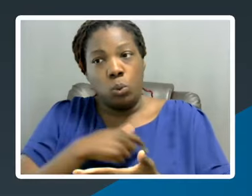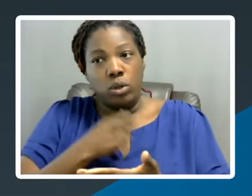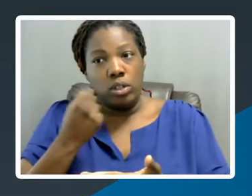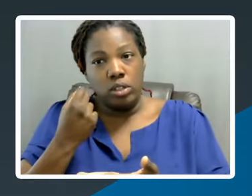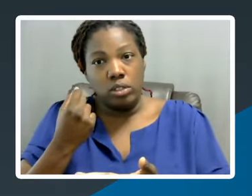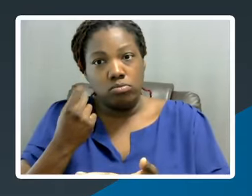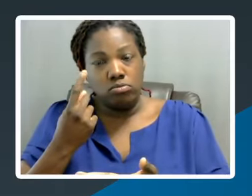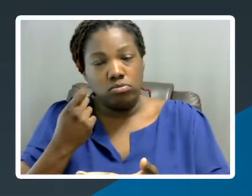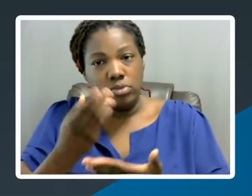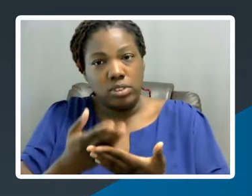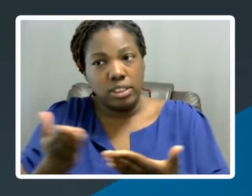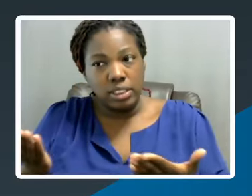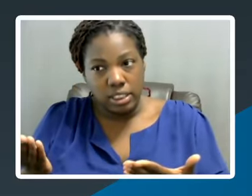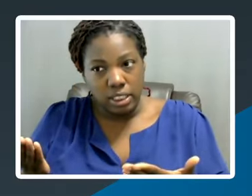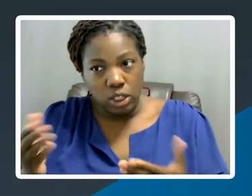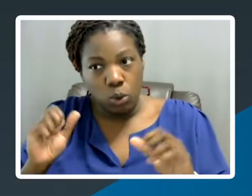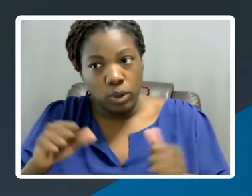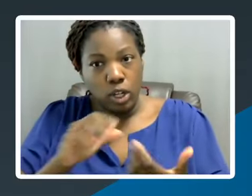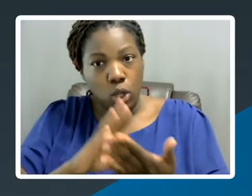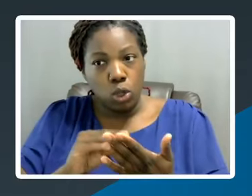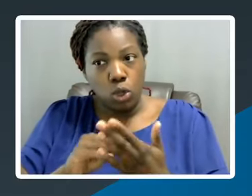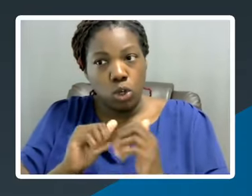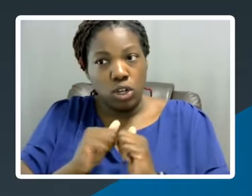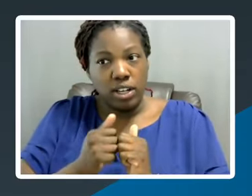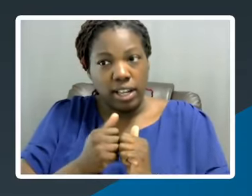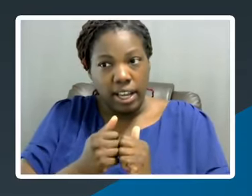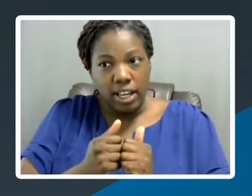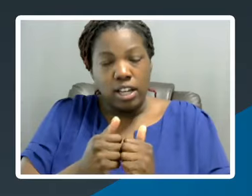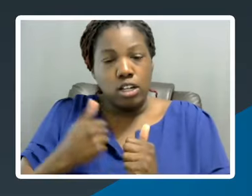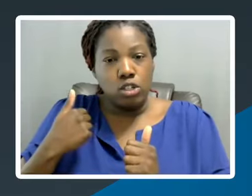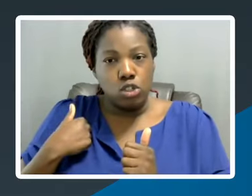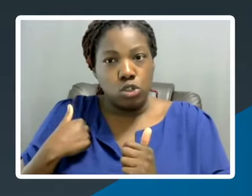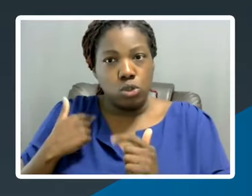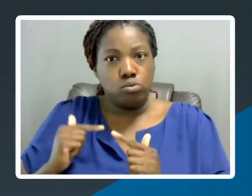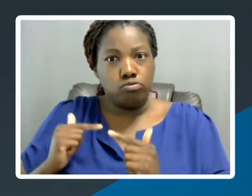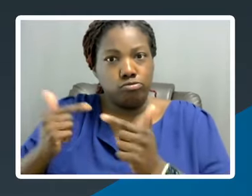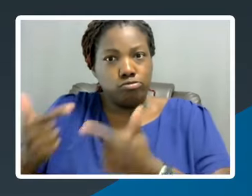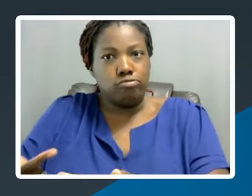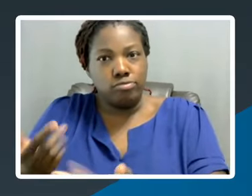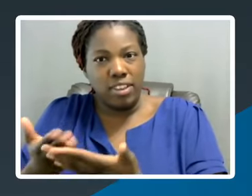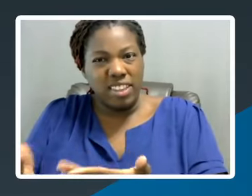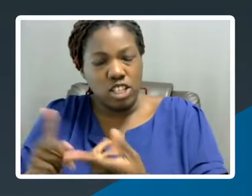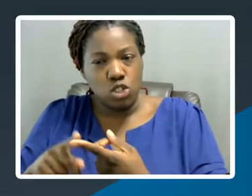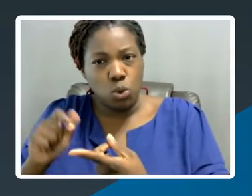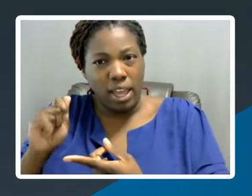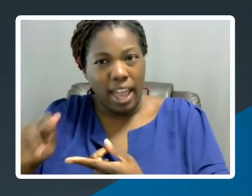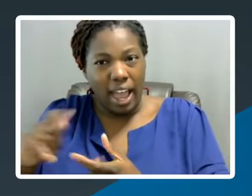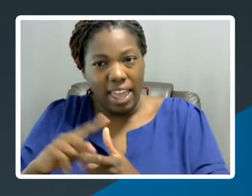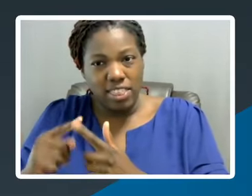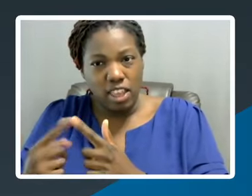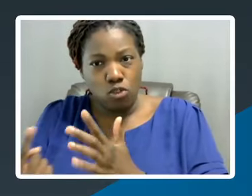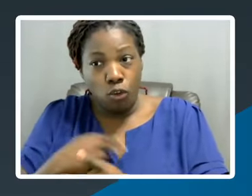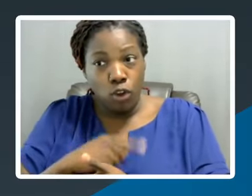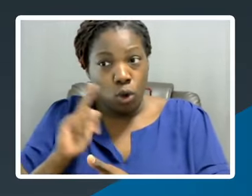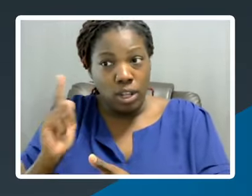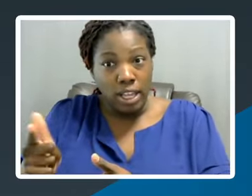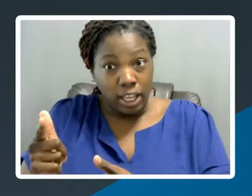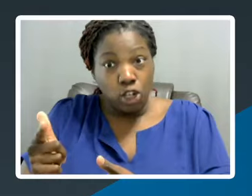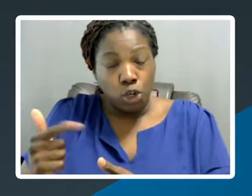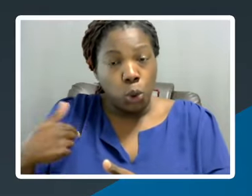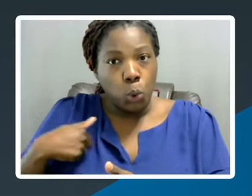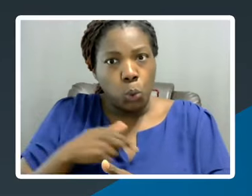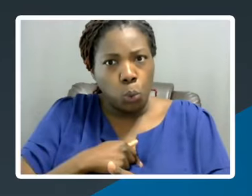good at, and we can learn how to hand off tasks to AI, but review it ourselves. We do get better at learning what our